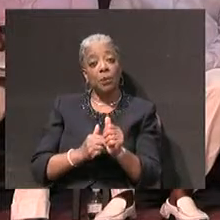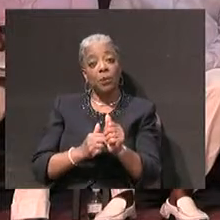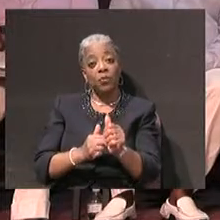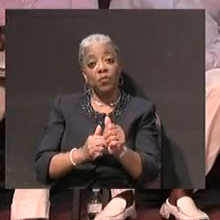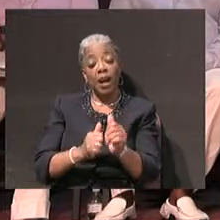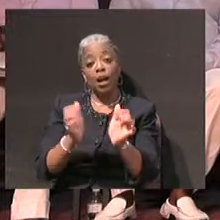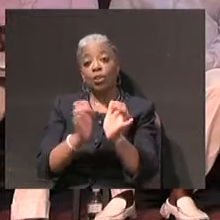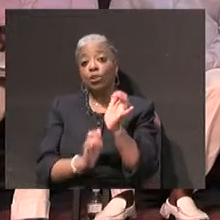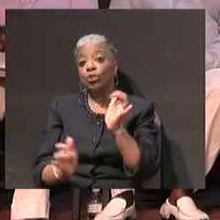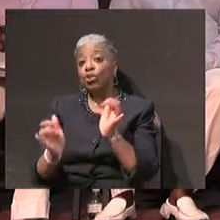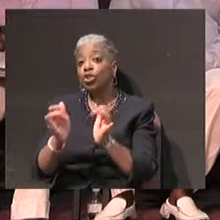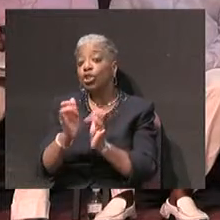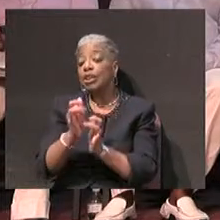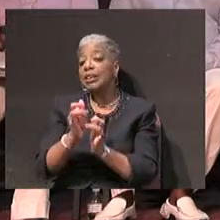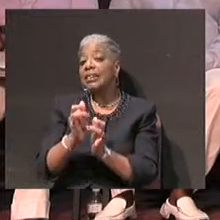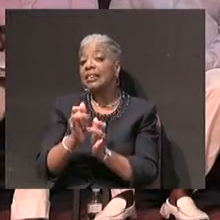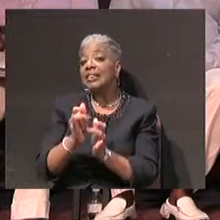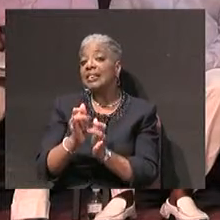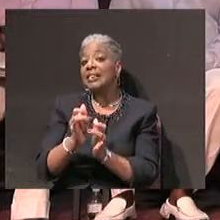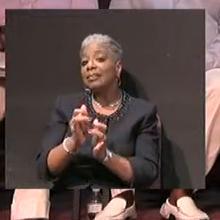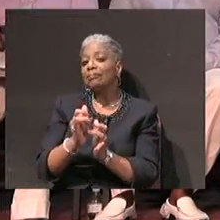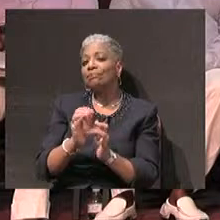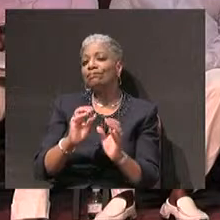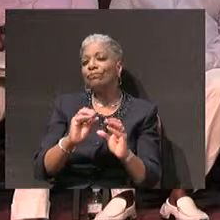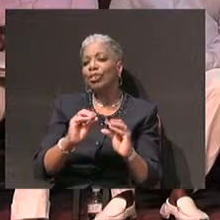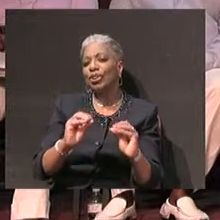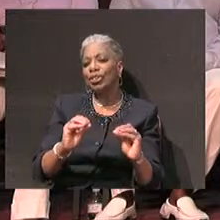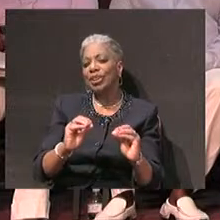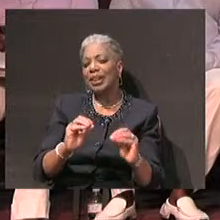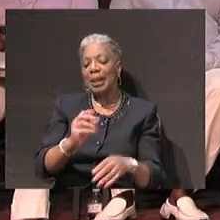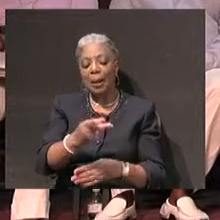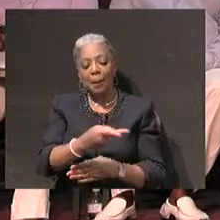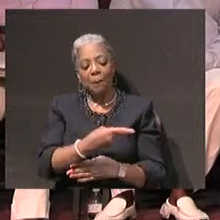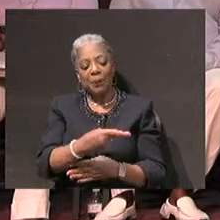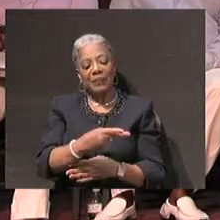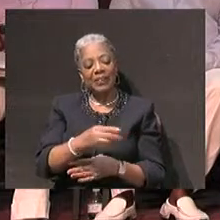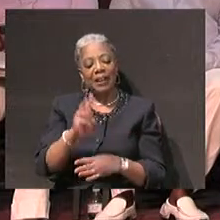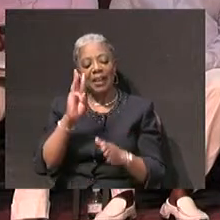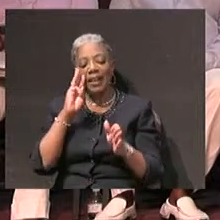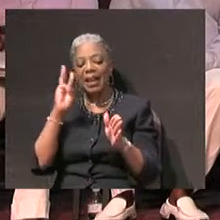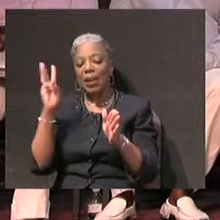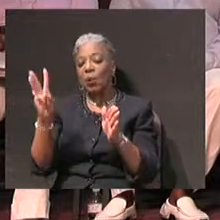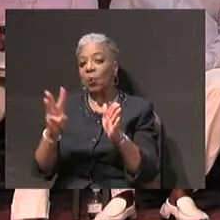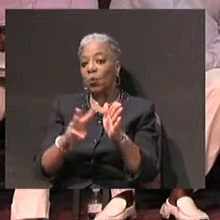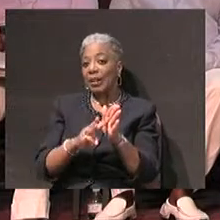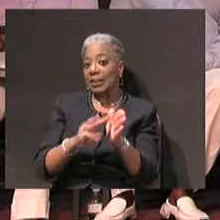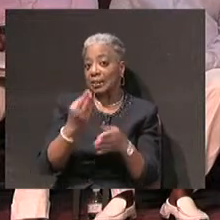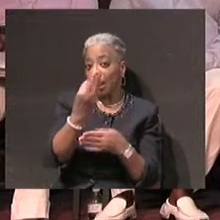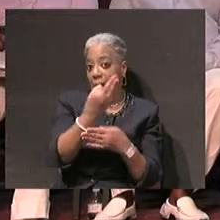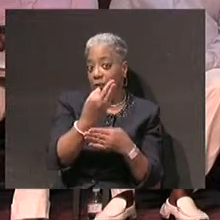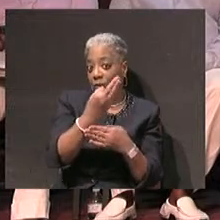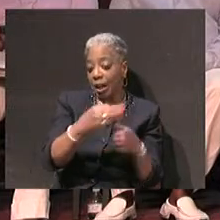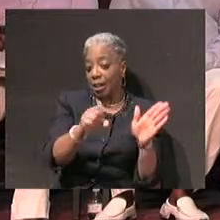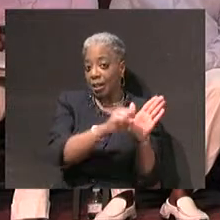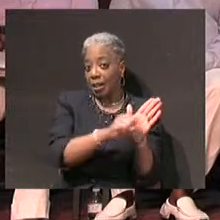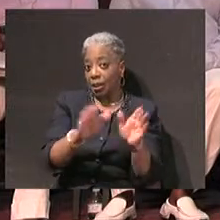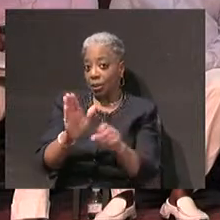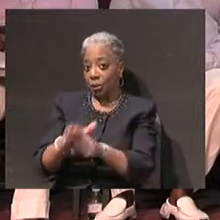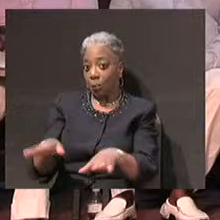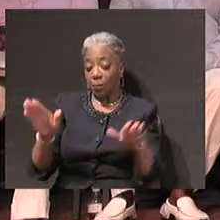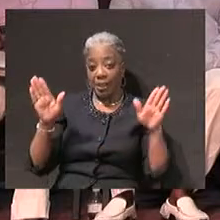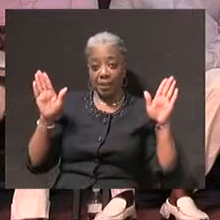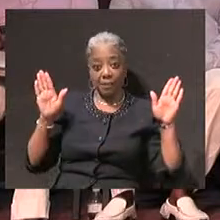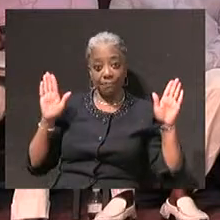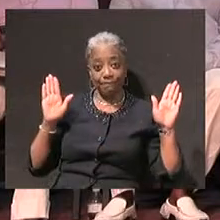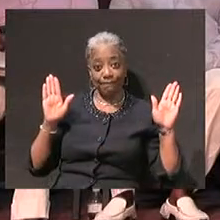and they witnessed what happened on Friday, the crucifixion, the betrayal, how Jesus had